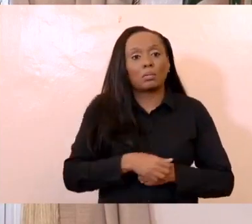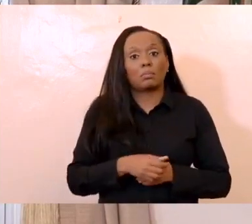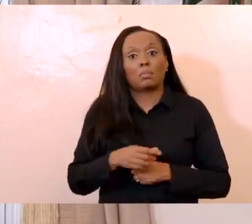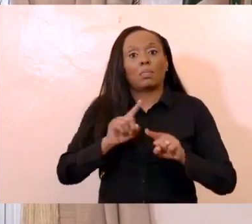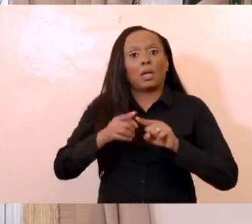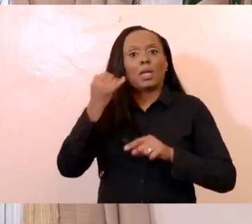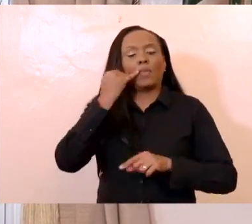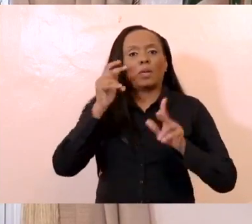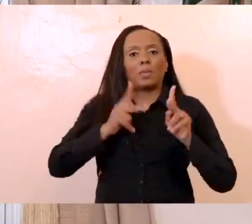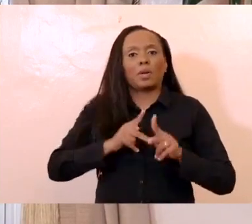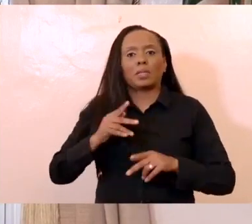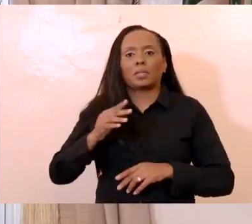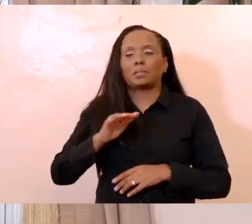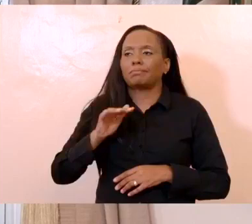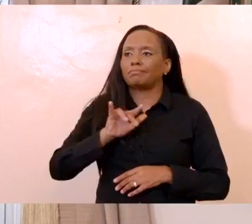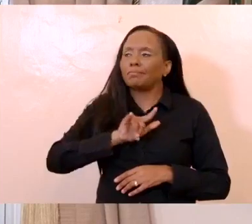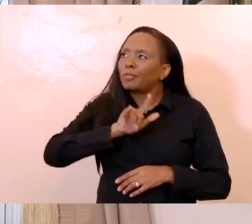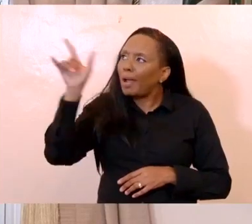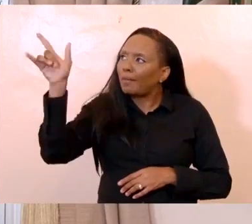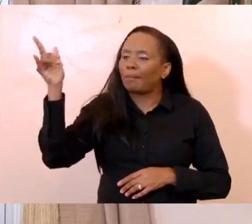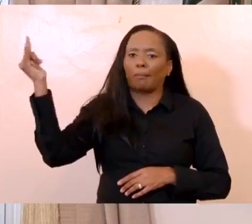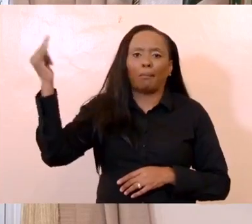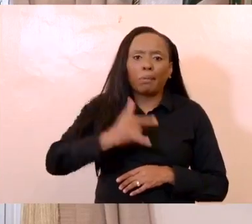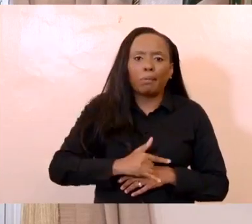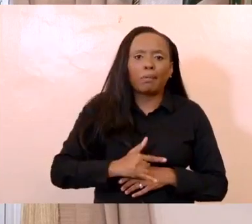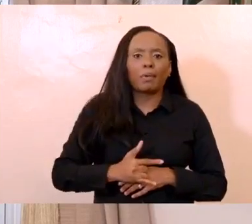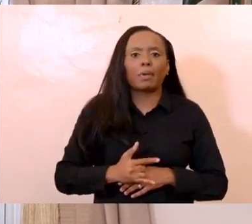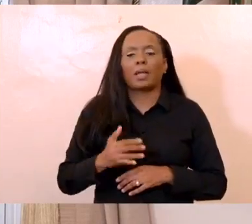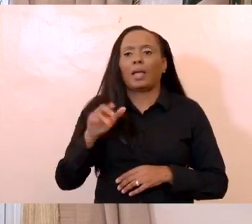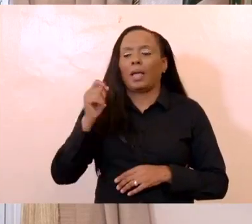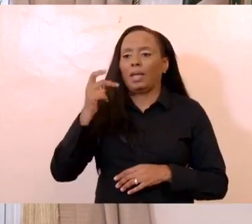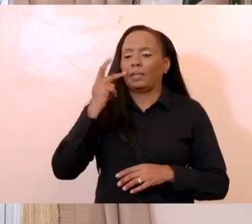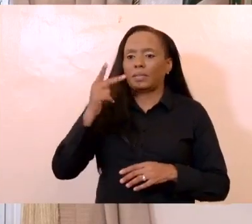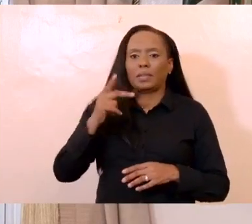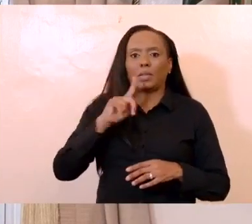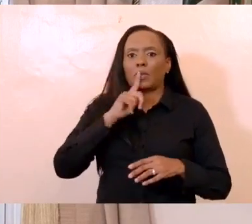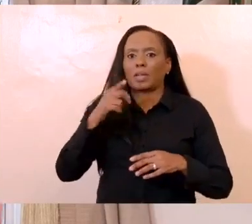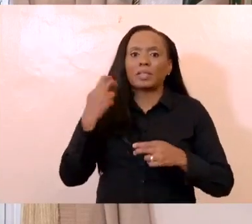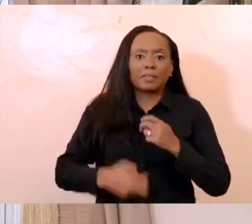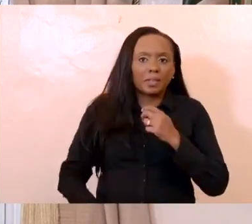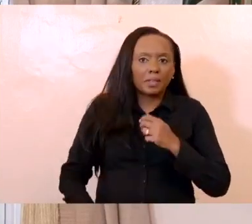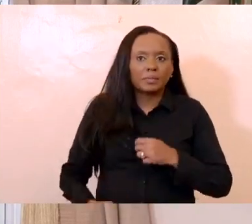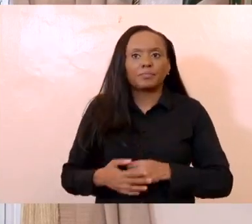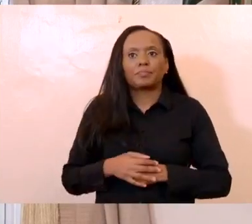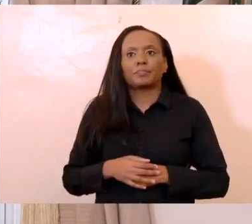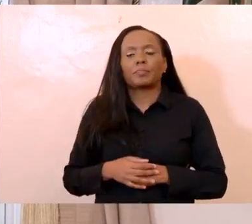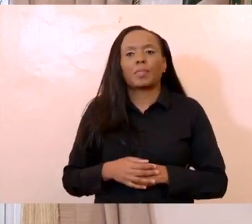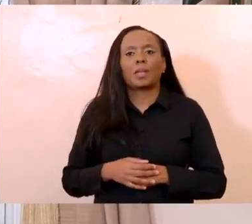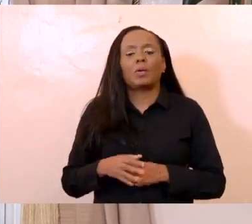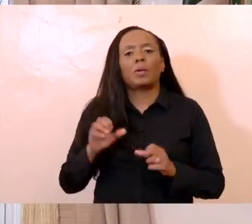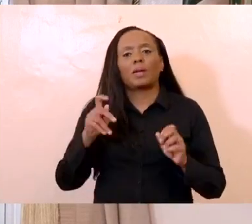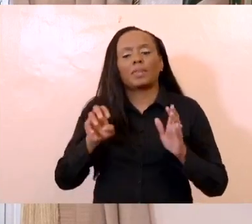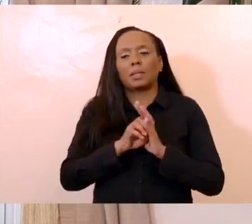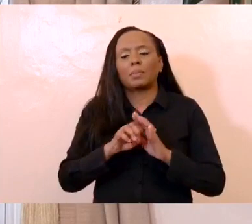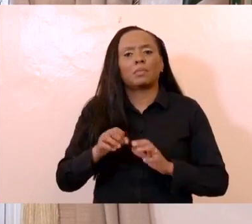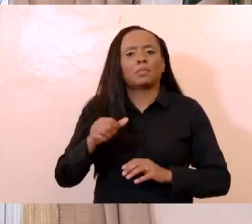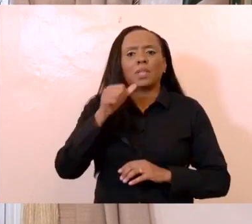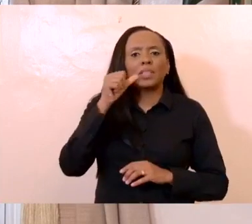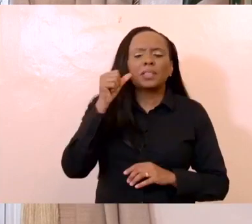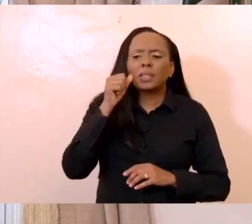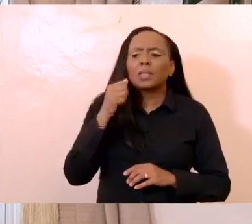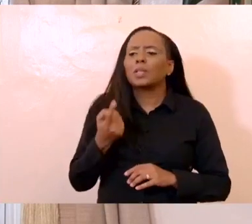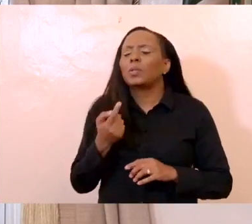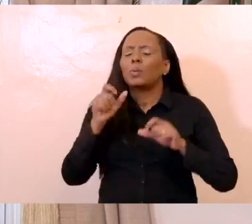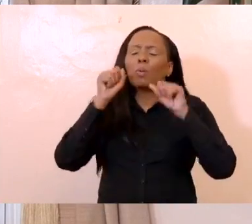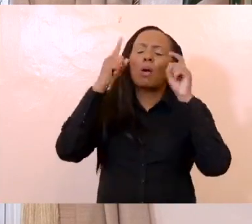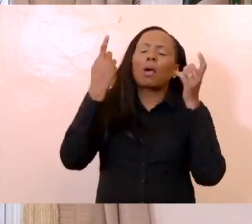And you just go back bit by bit. Such and such a day, What did you do? You got up, you did this, you did that,